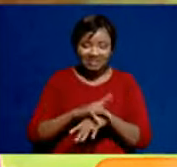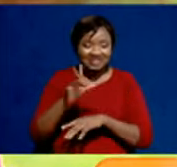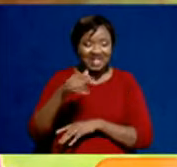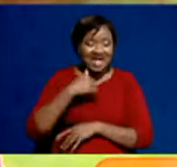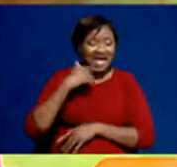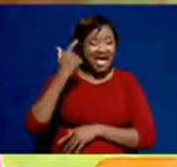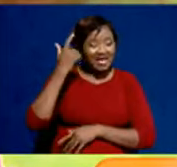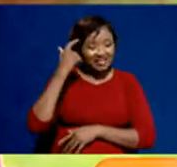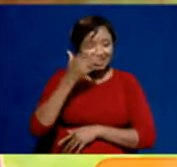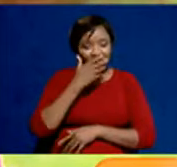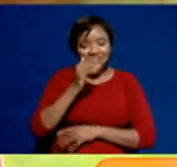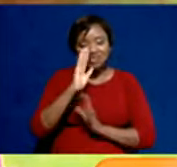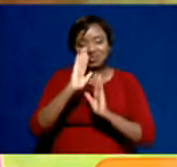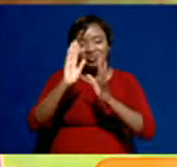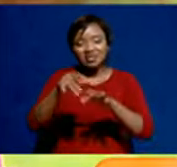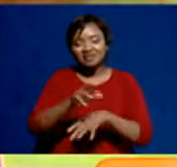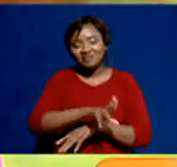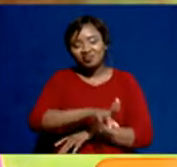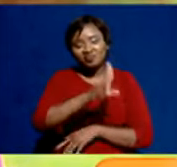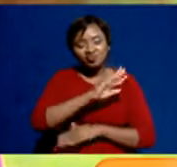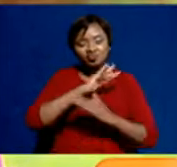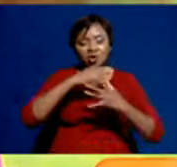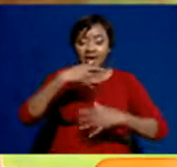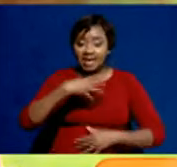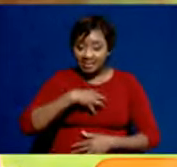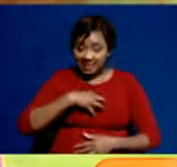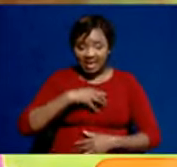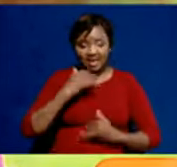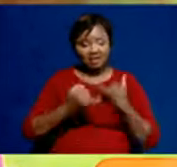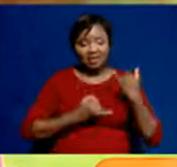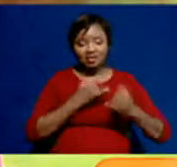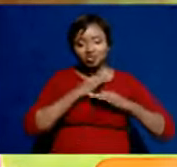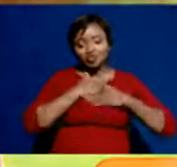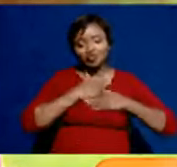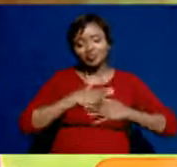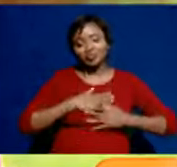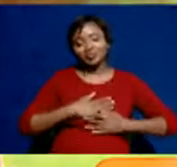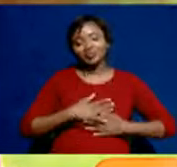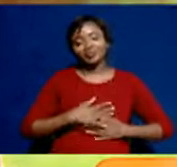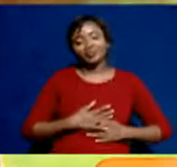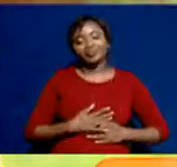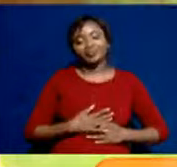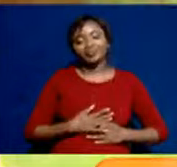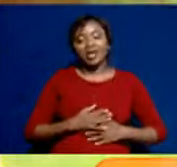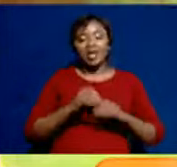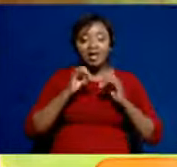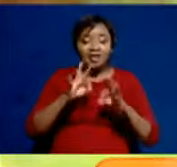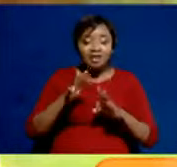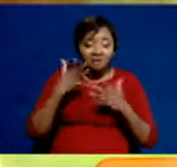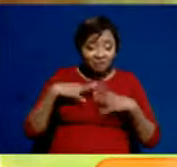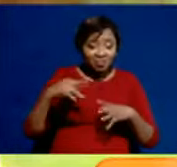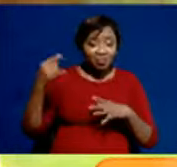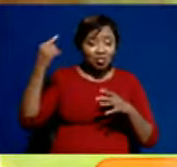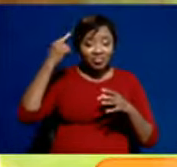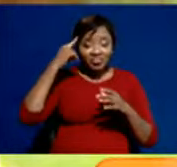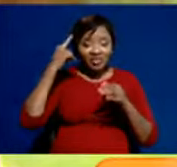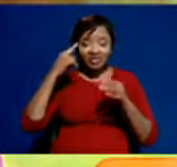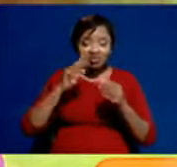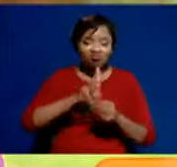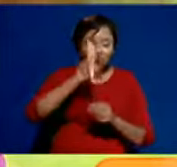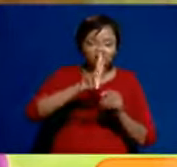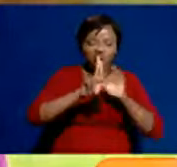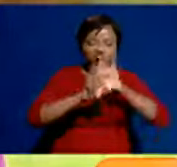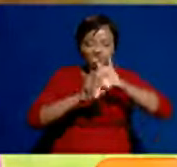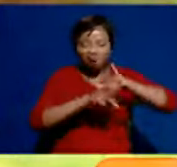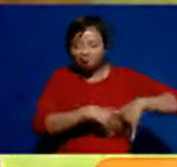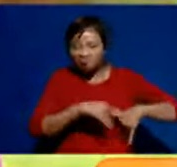Uhuru enjoy his retirement. If people are unable to think beyond Uhuru, why don't they